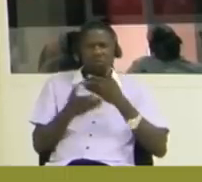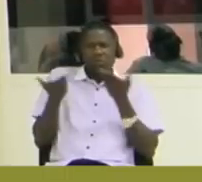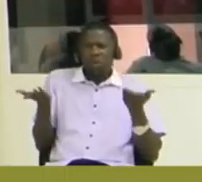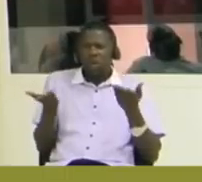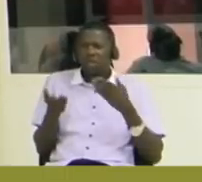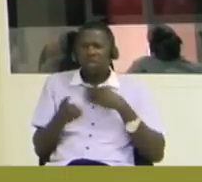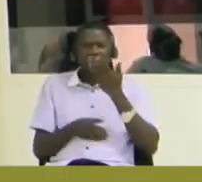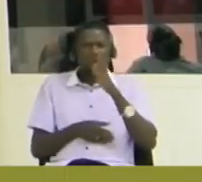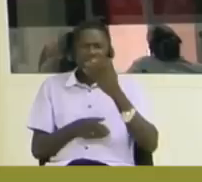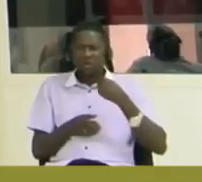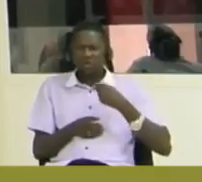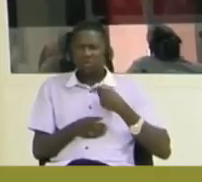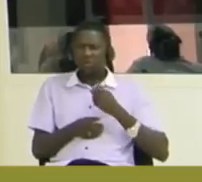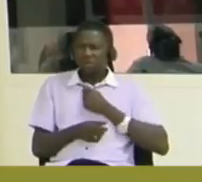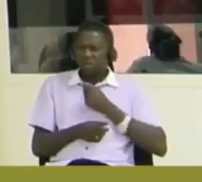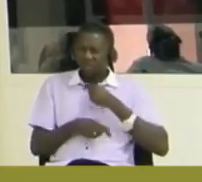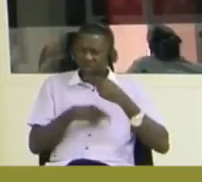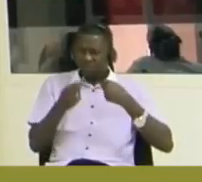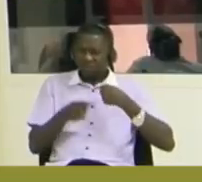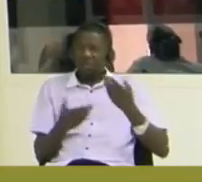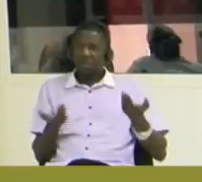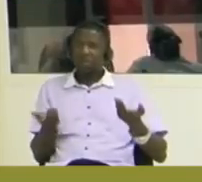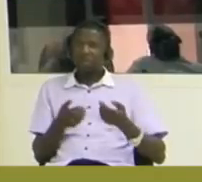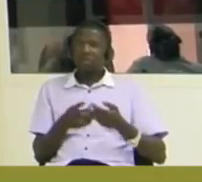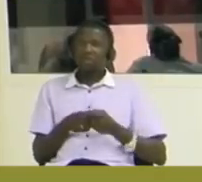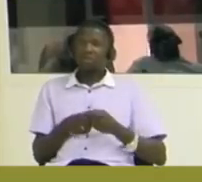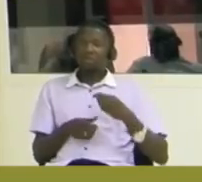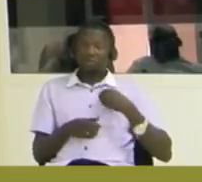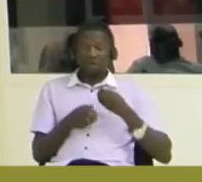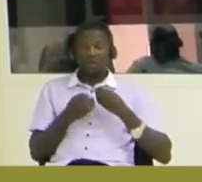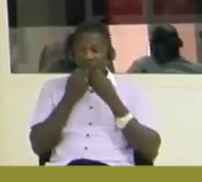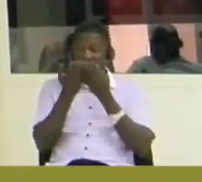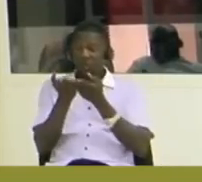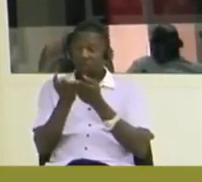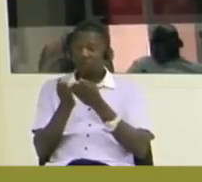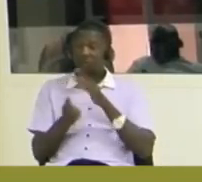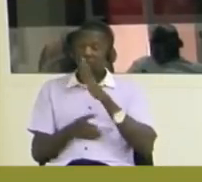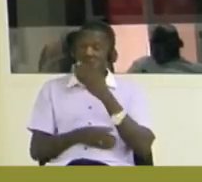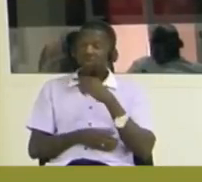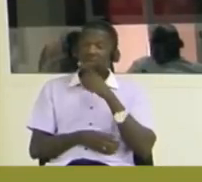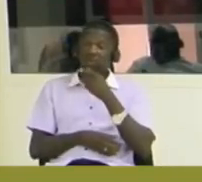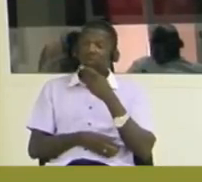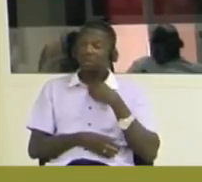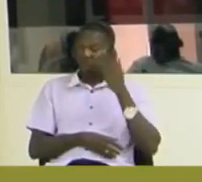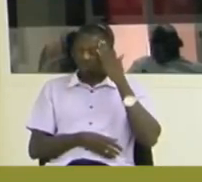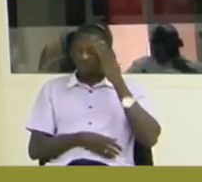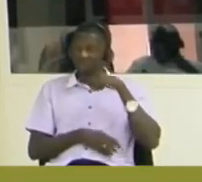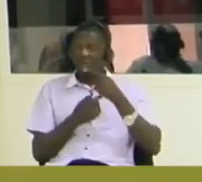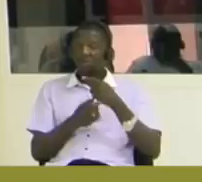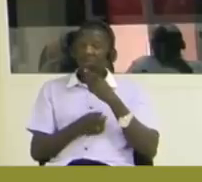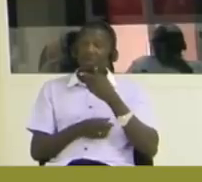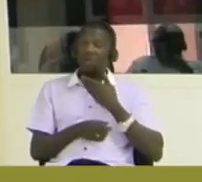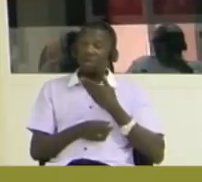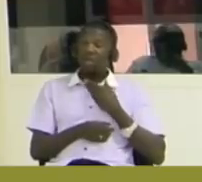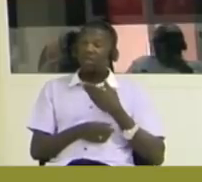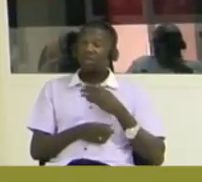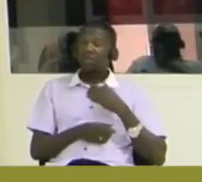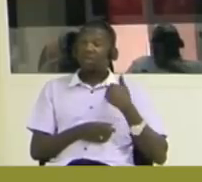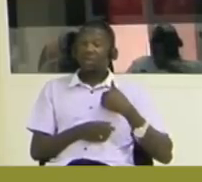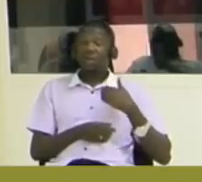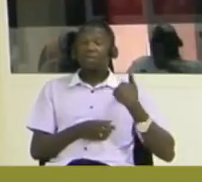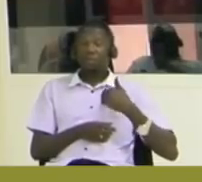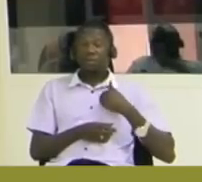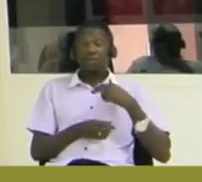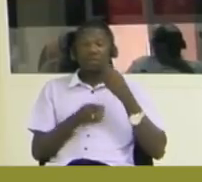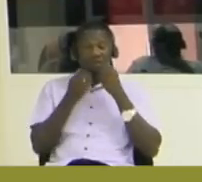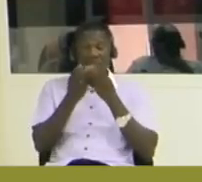anyone would be petrified of me. I have told you, Mr. Singhateh, that whether you know it or not, you had a reputation. And the reputation